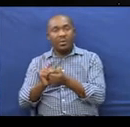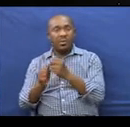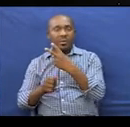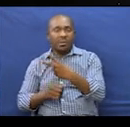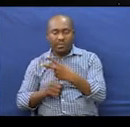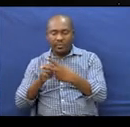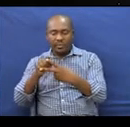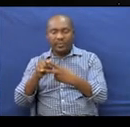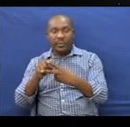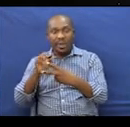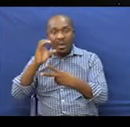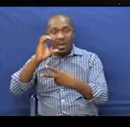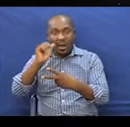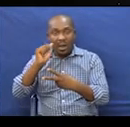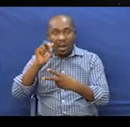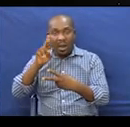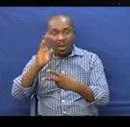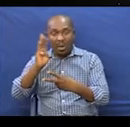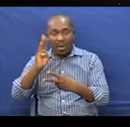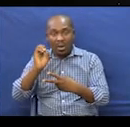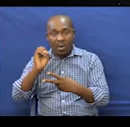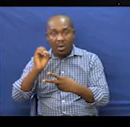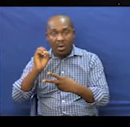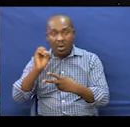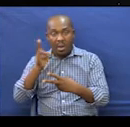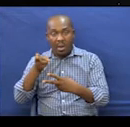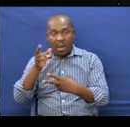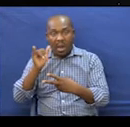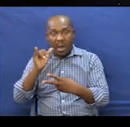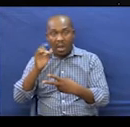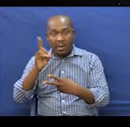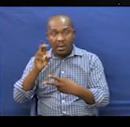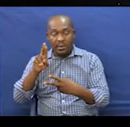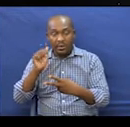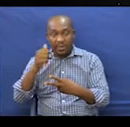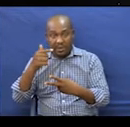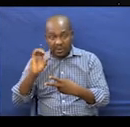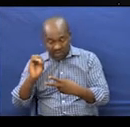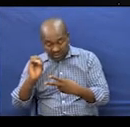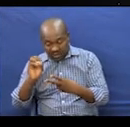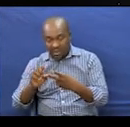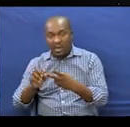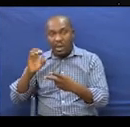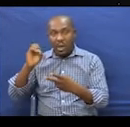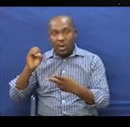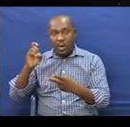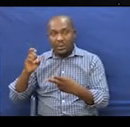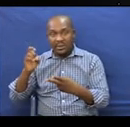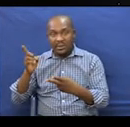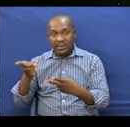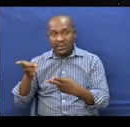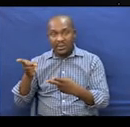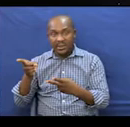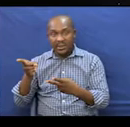called energy-giving food. Why they are called energy-giving food? Because they supply